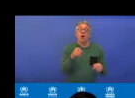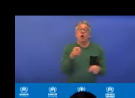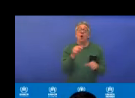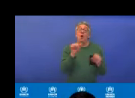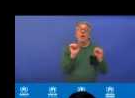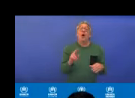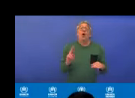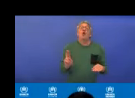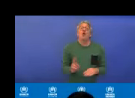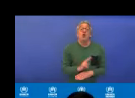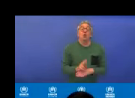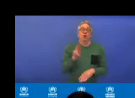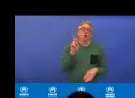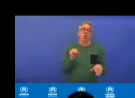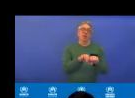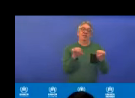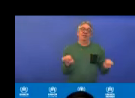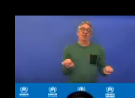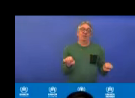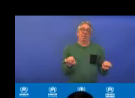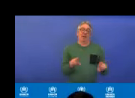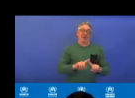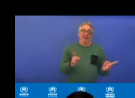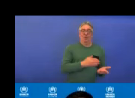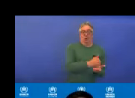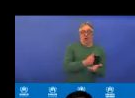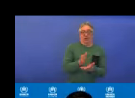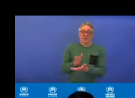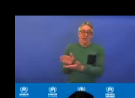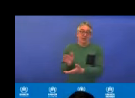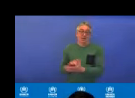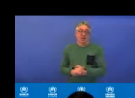And I just want to emphasize that we do find it to be, as UNHCR, a really effective